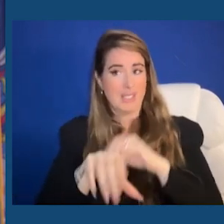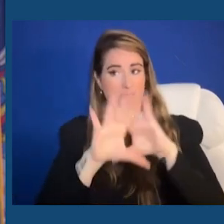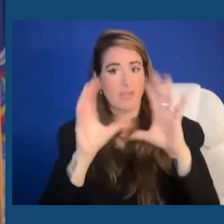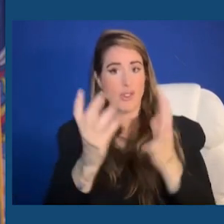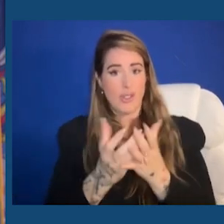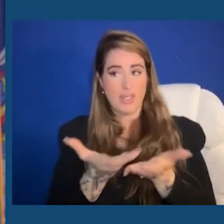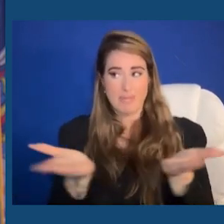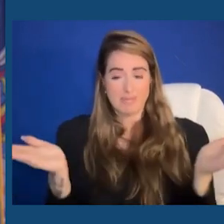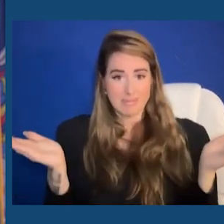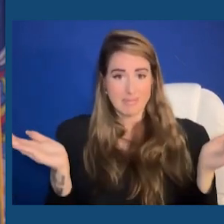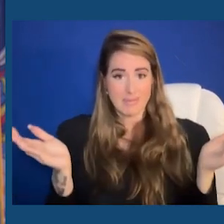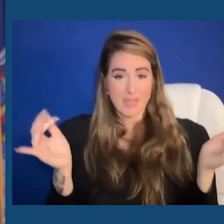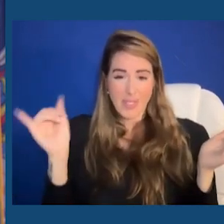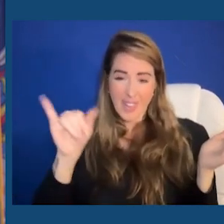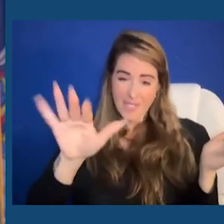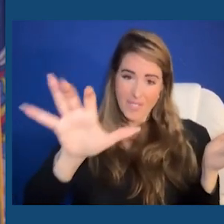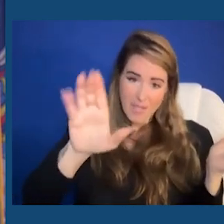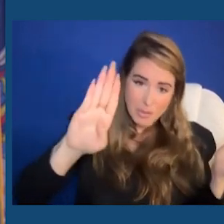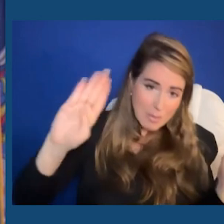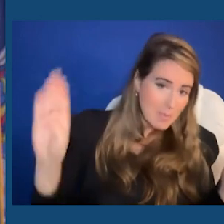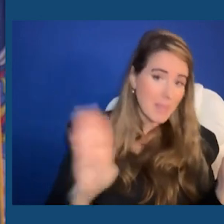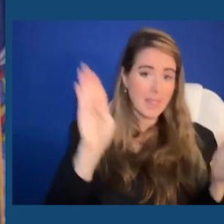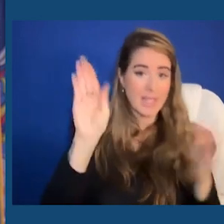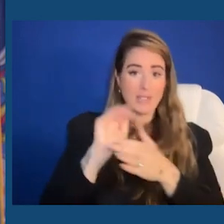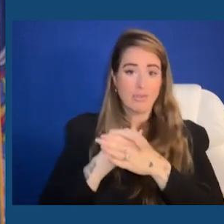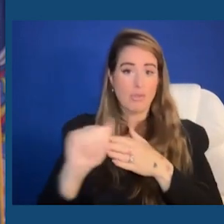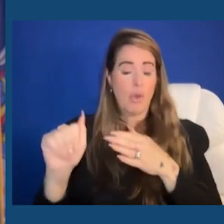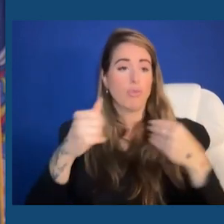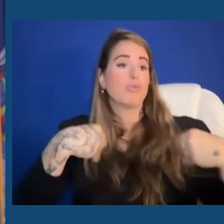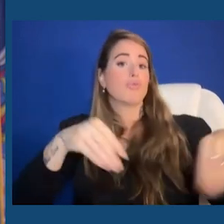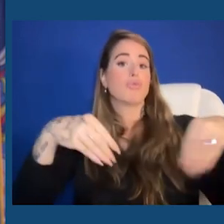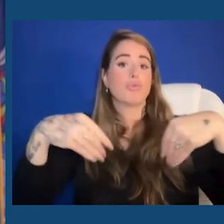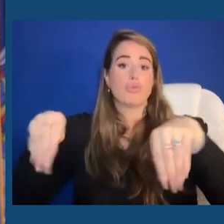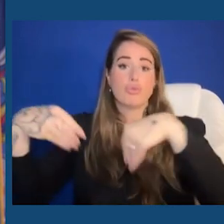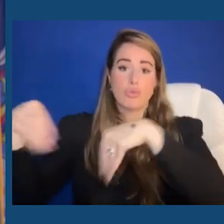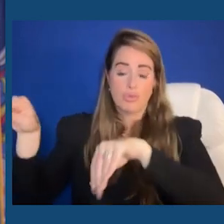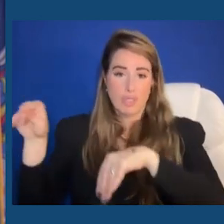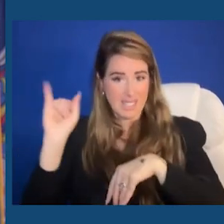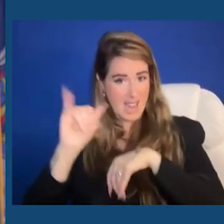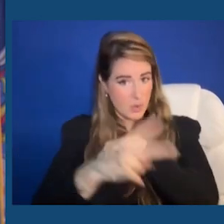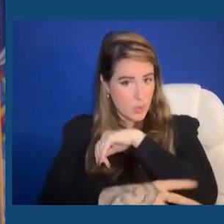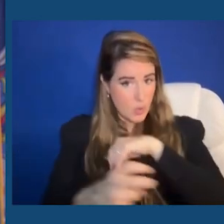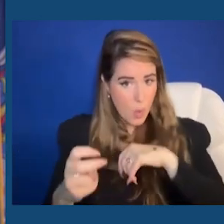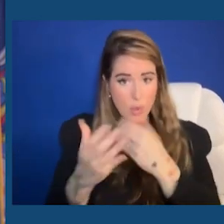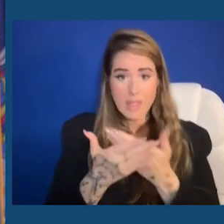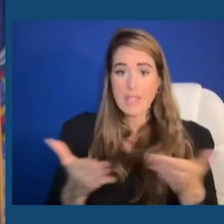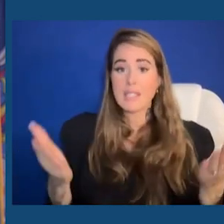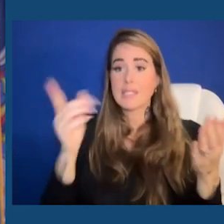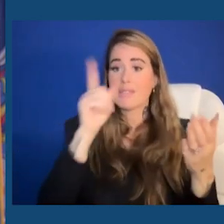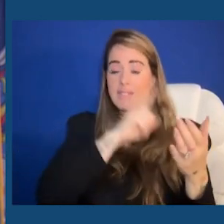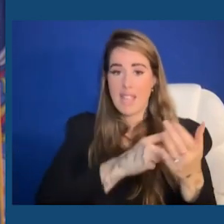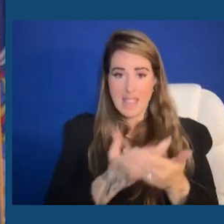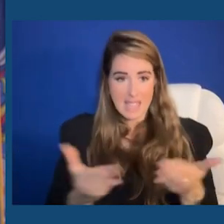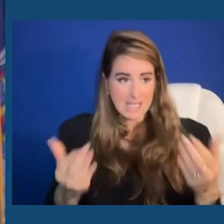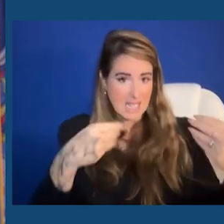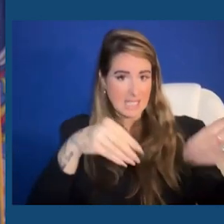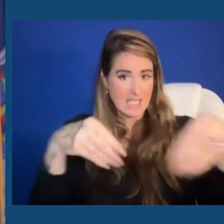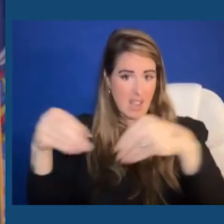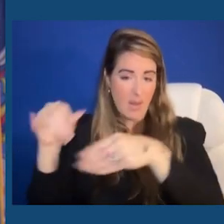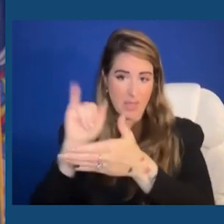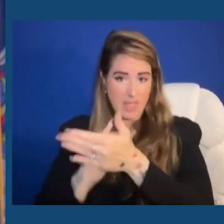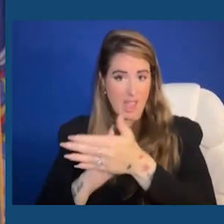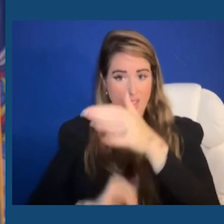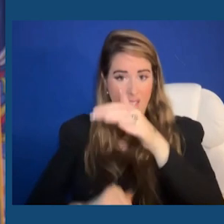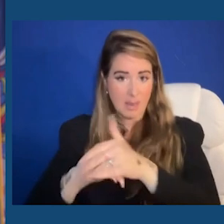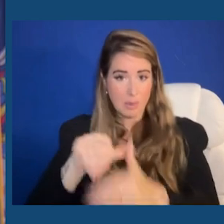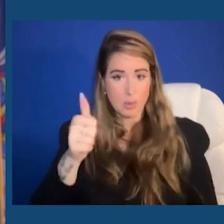This $500 billion of stolen or counterfeit products accounts to up to 10%